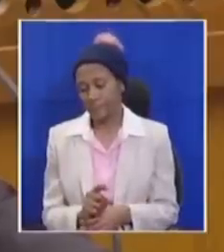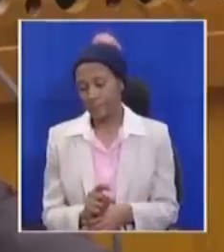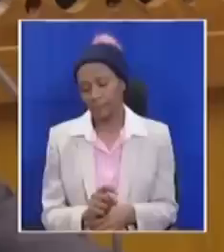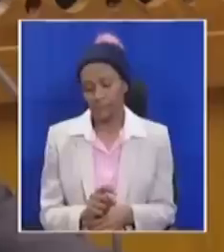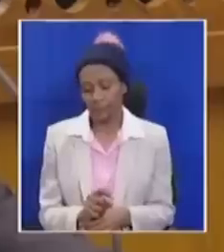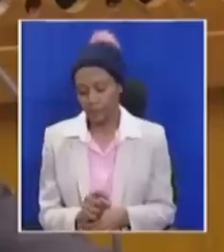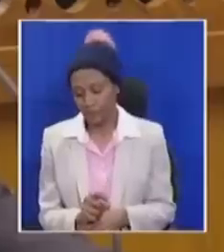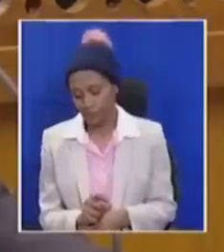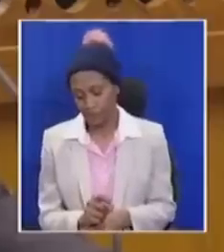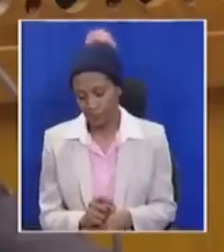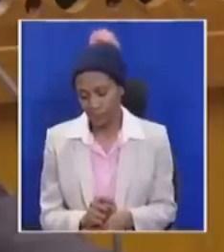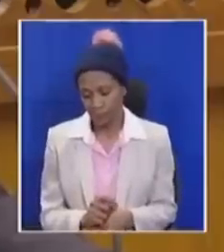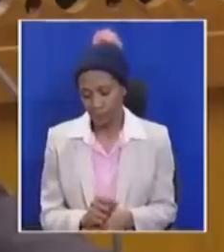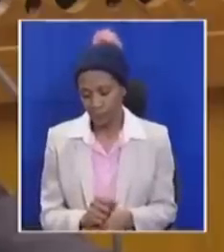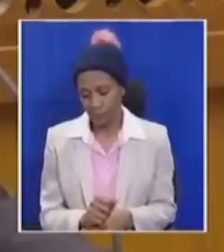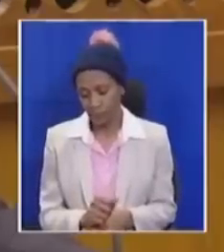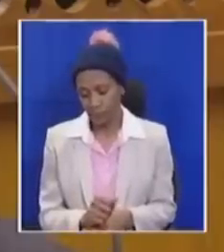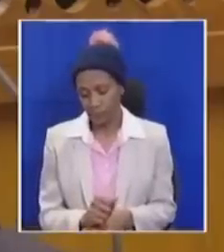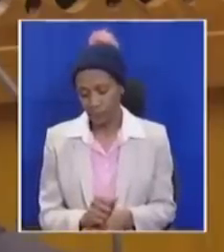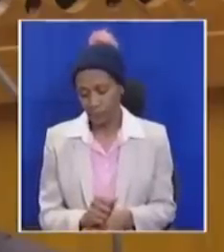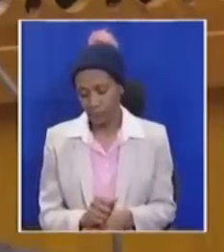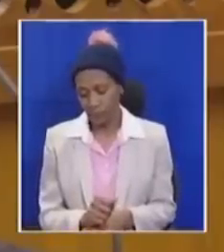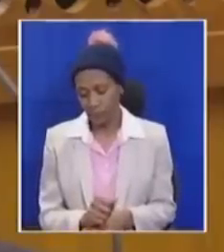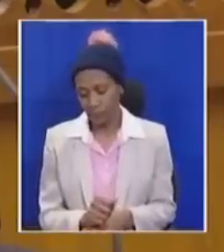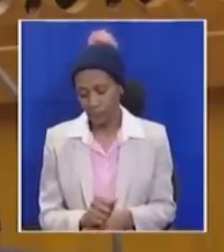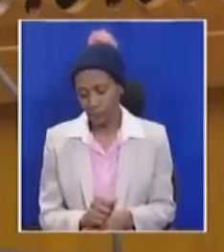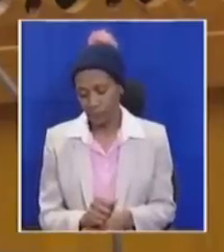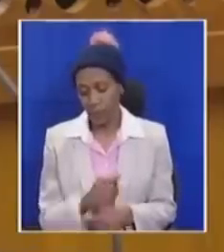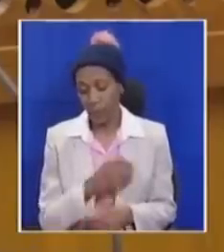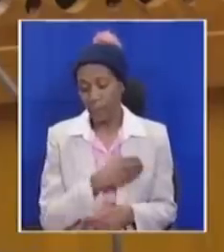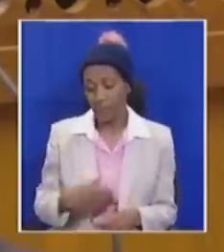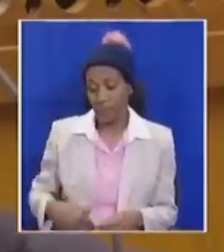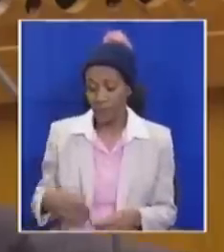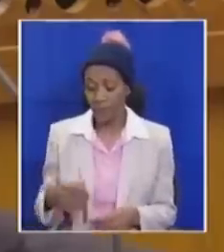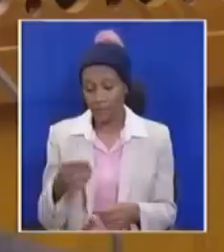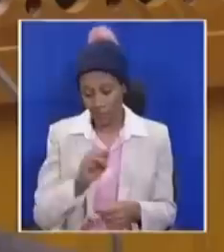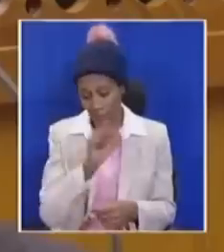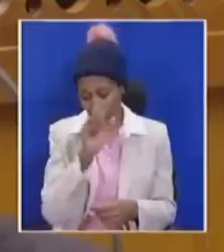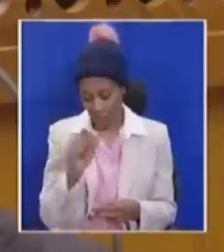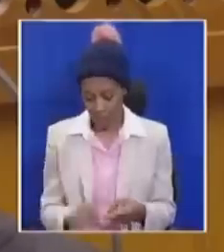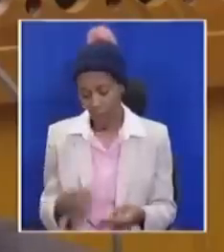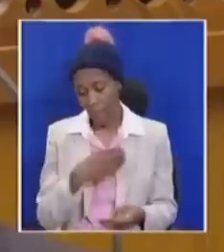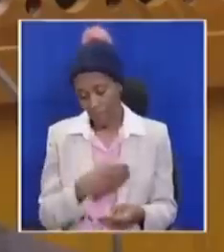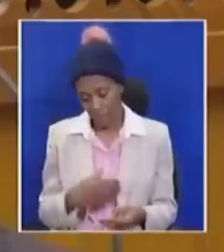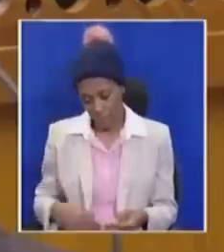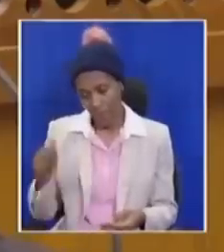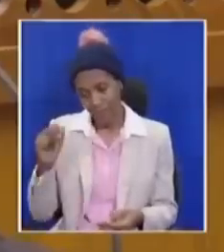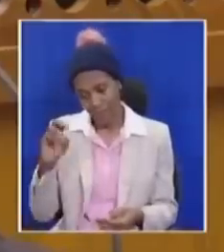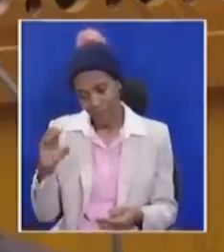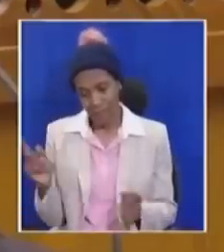the president of the country and the president of the ANC had a discussion with the